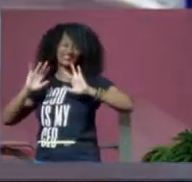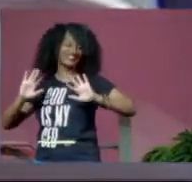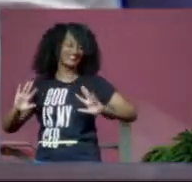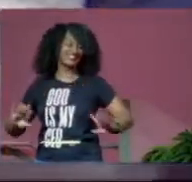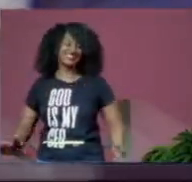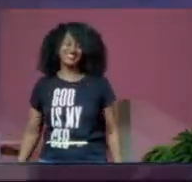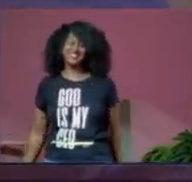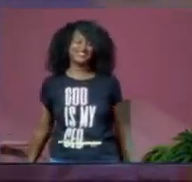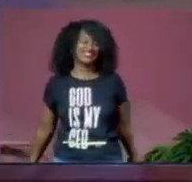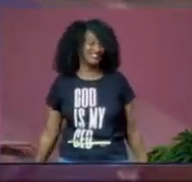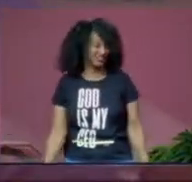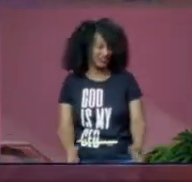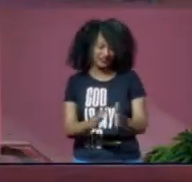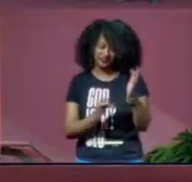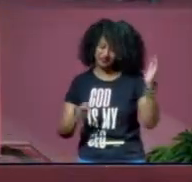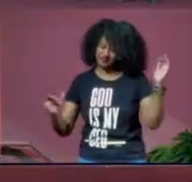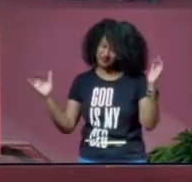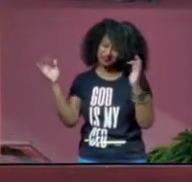Bless his